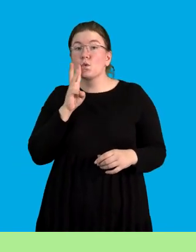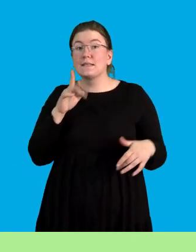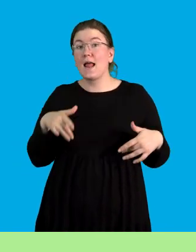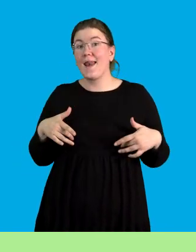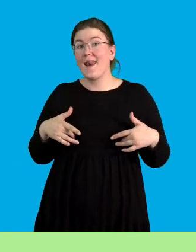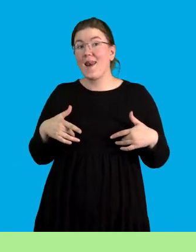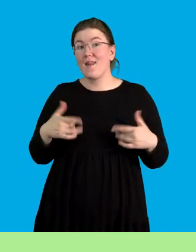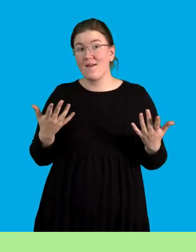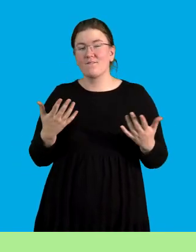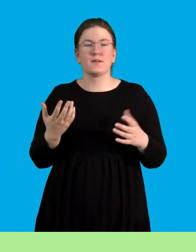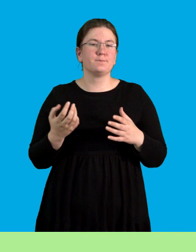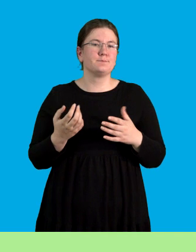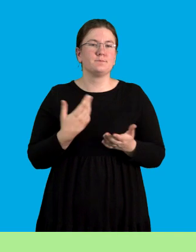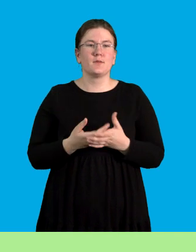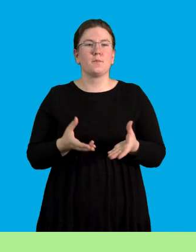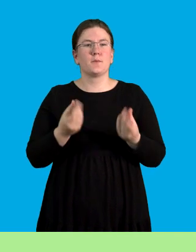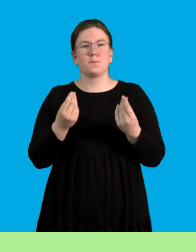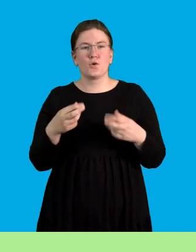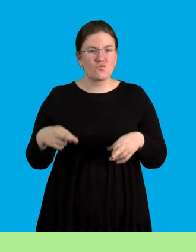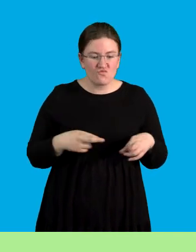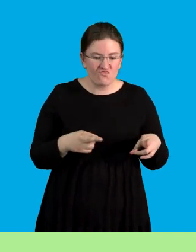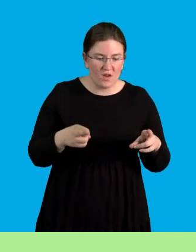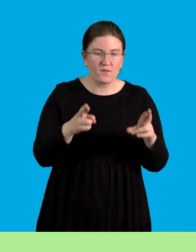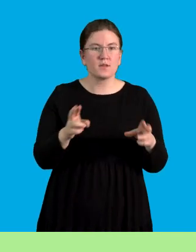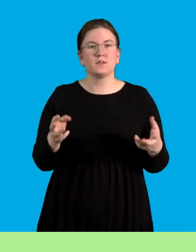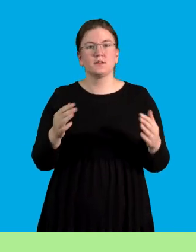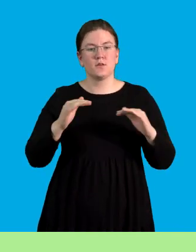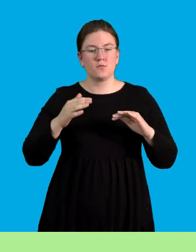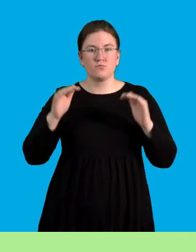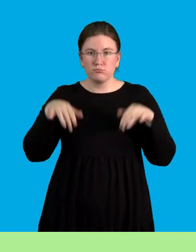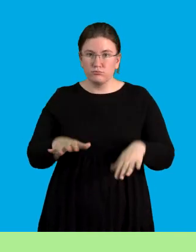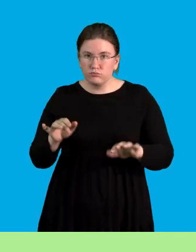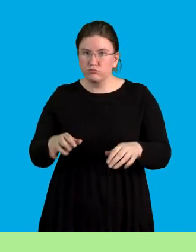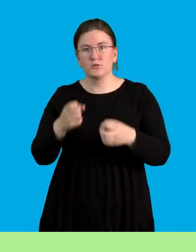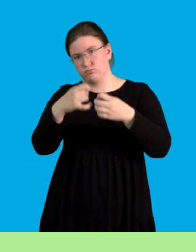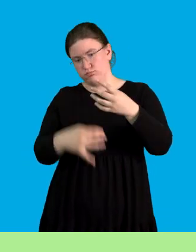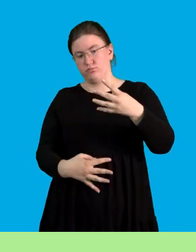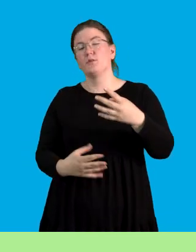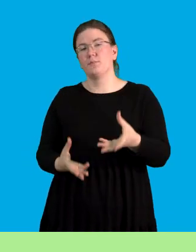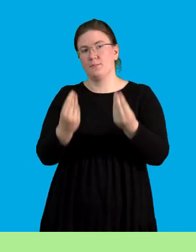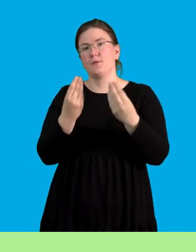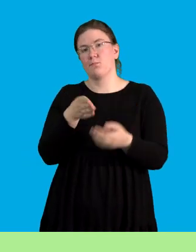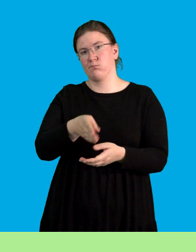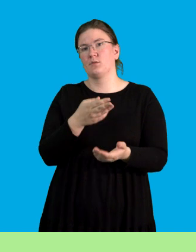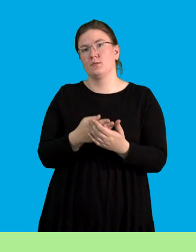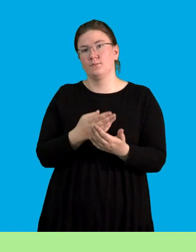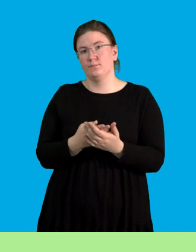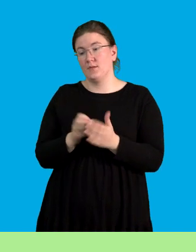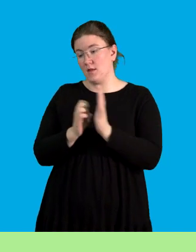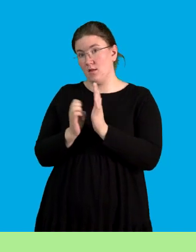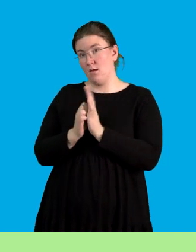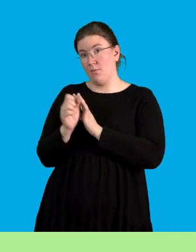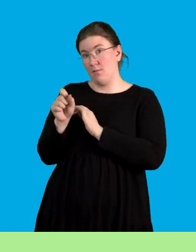can be found in damp areas such as ponds, rivers, streams, and oceans. There's